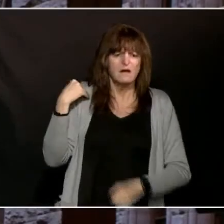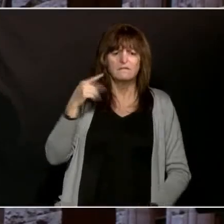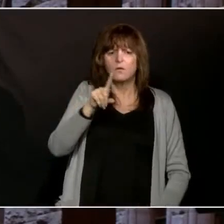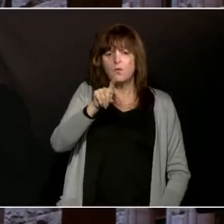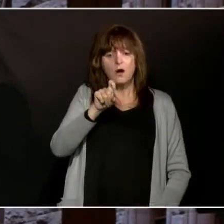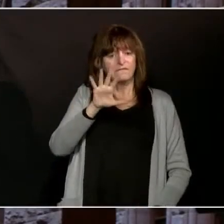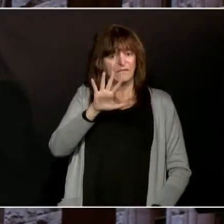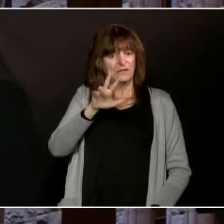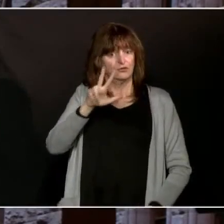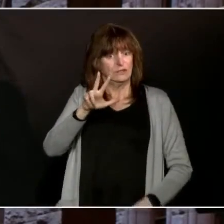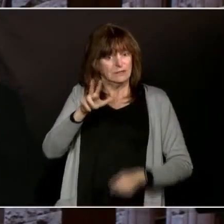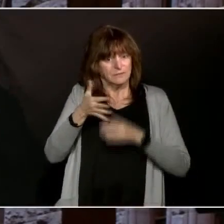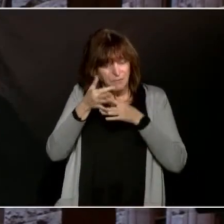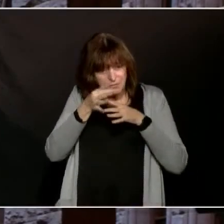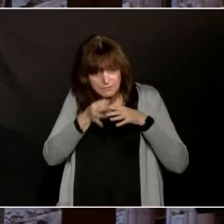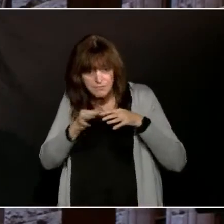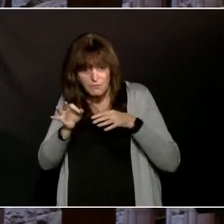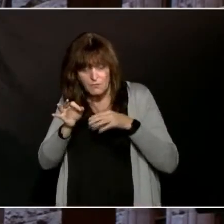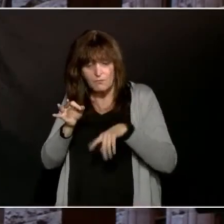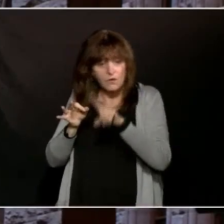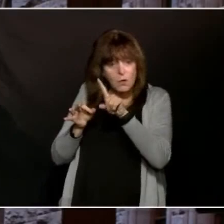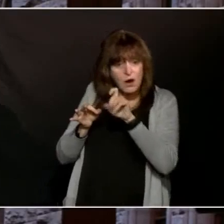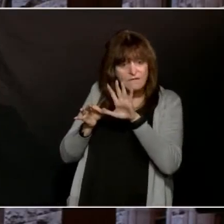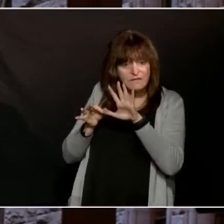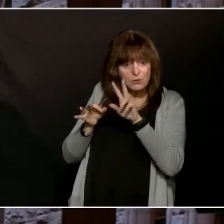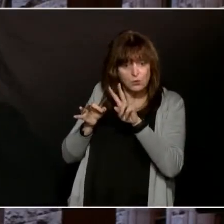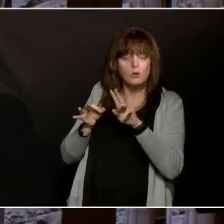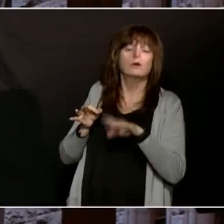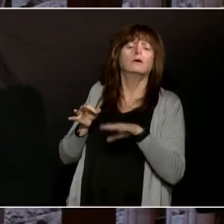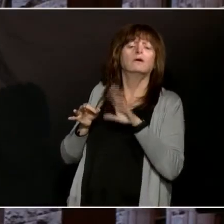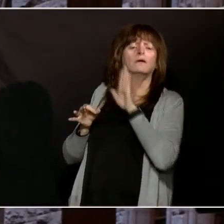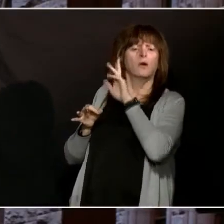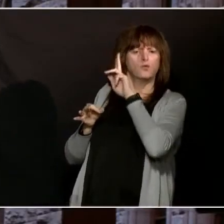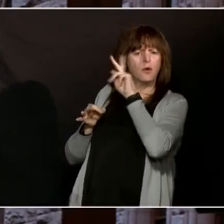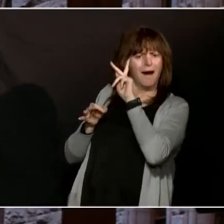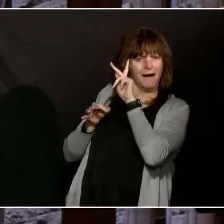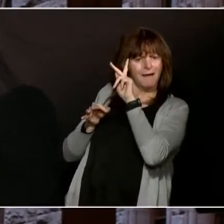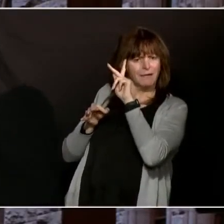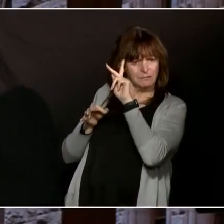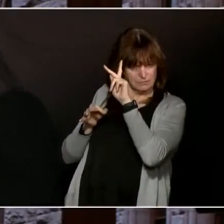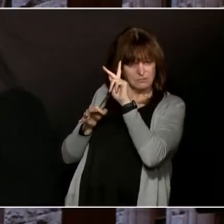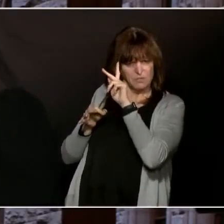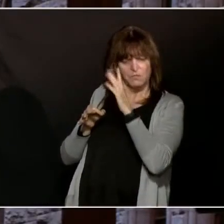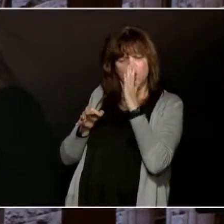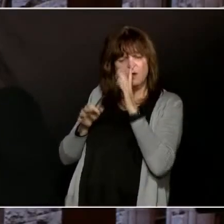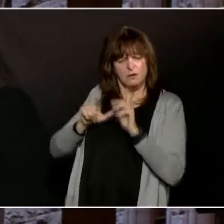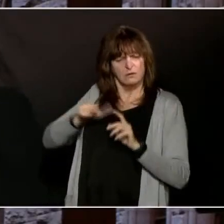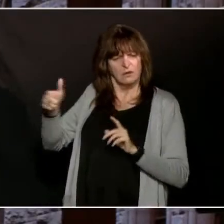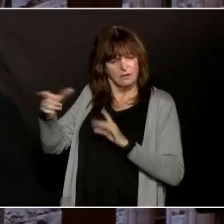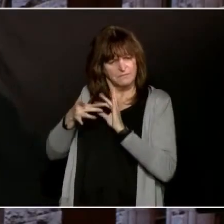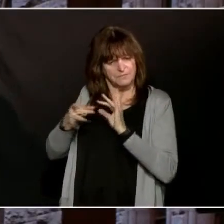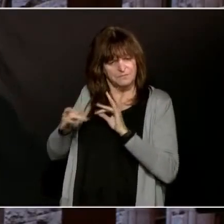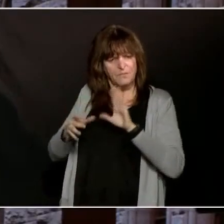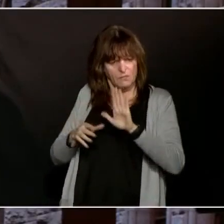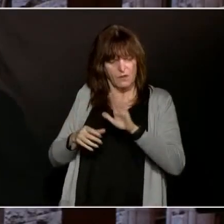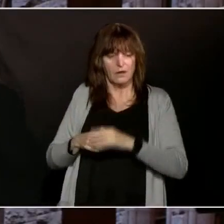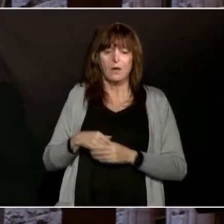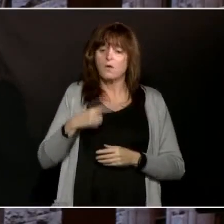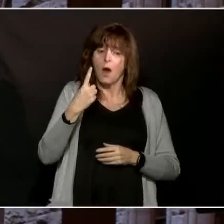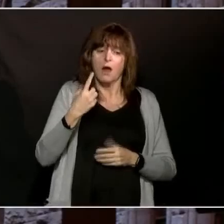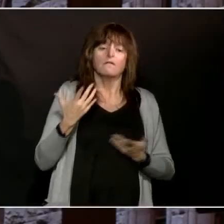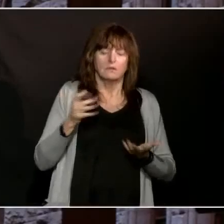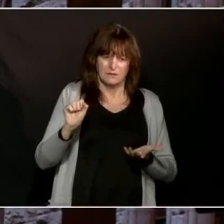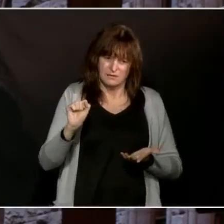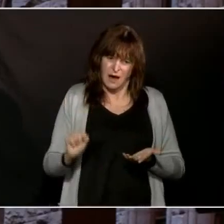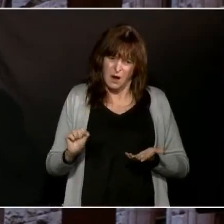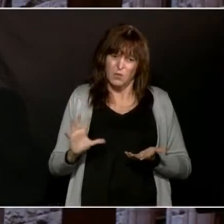been identified as the so-called UK variant, and Dr. Allen will talk about that in a moment. And we have one, the South African variant, has been identified as